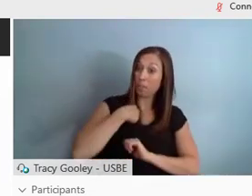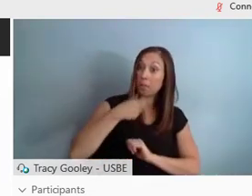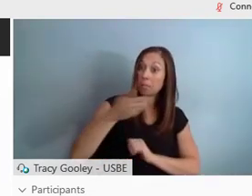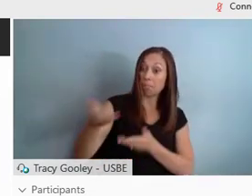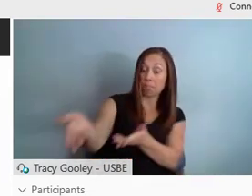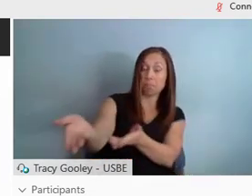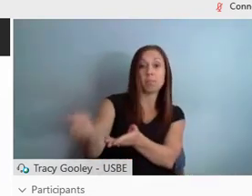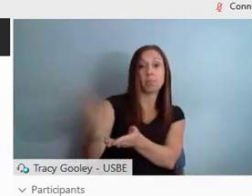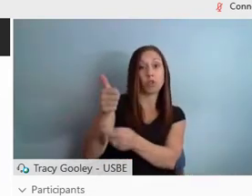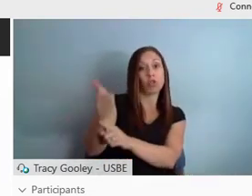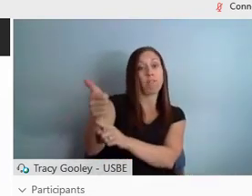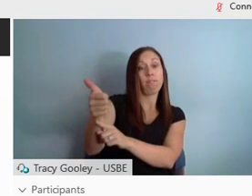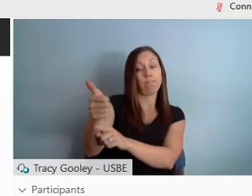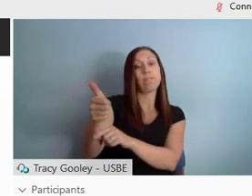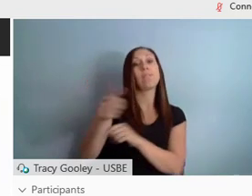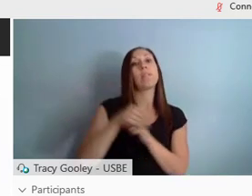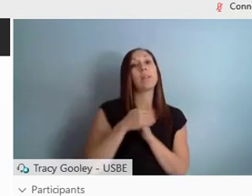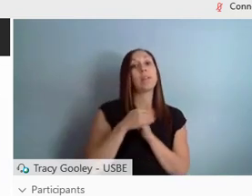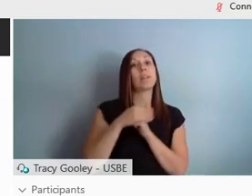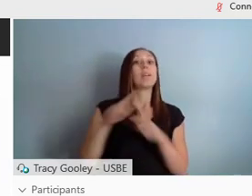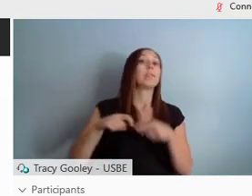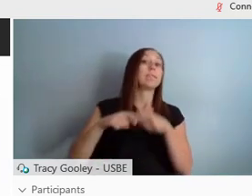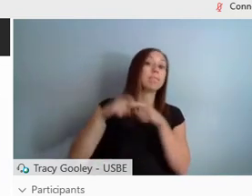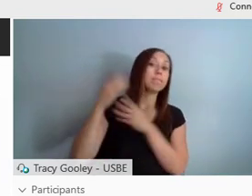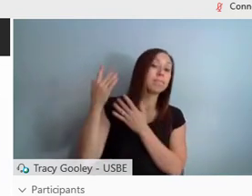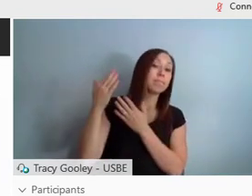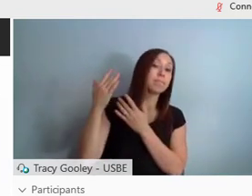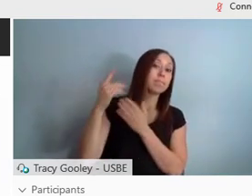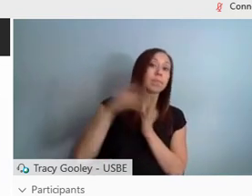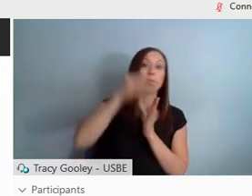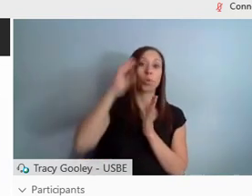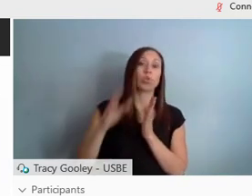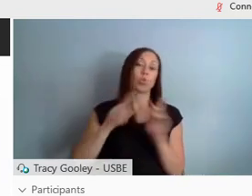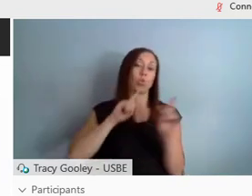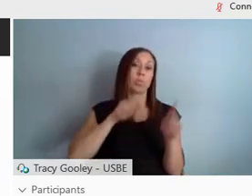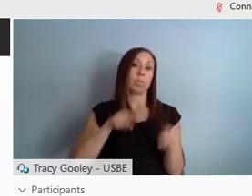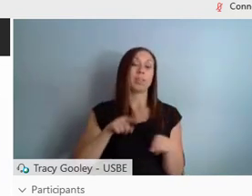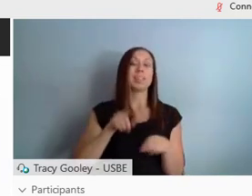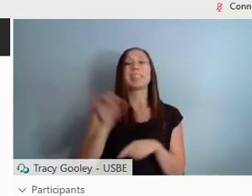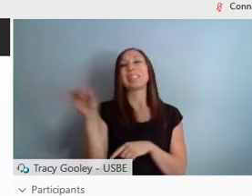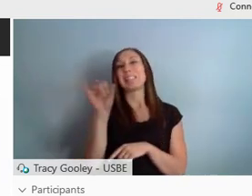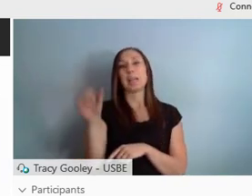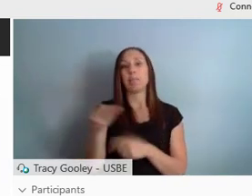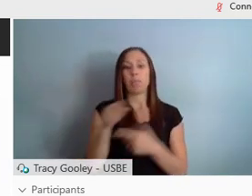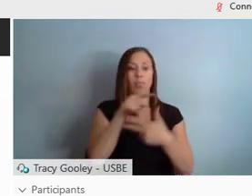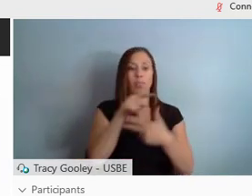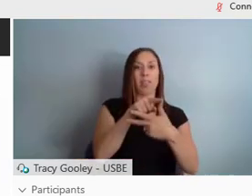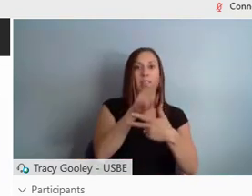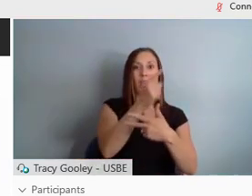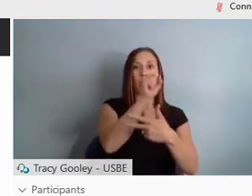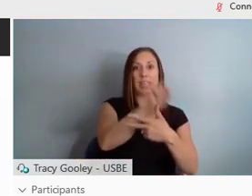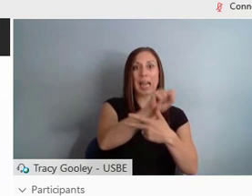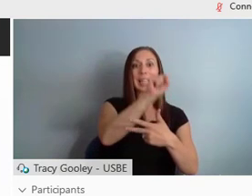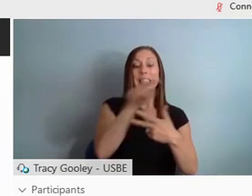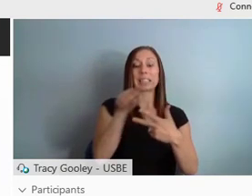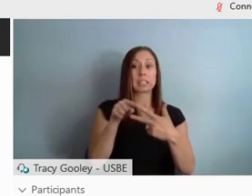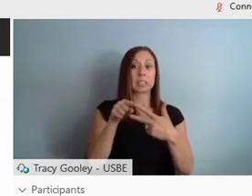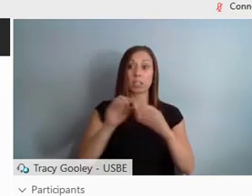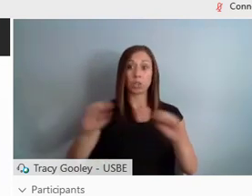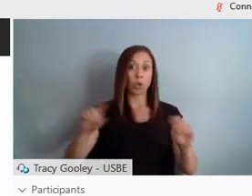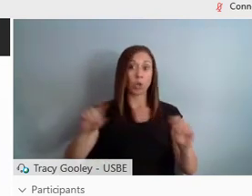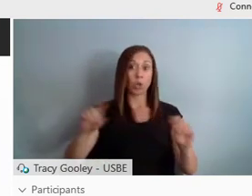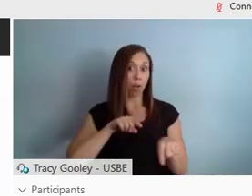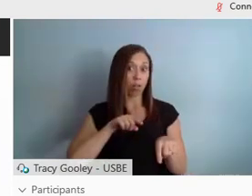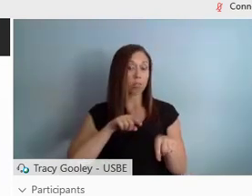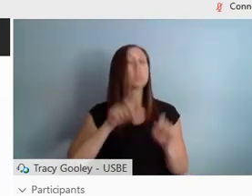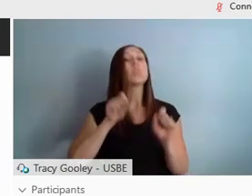to the student, and then pause for the student's response. Same with the sorting task. You can, if they do not respond, you